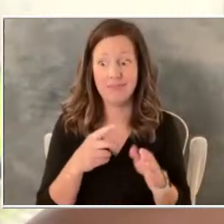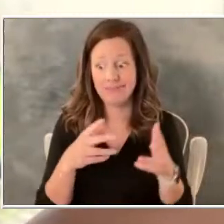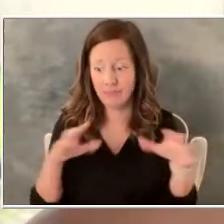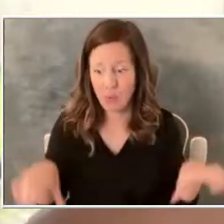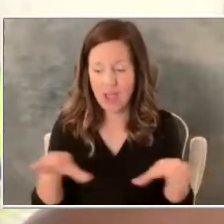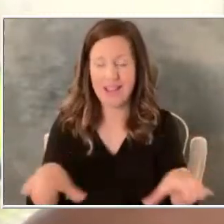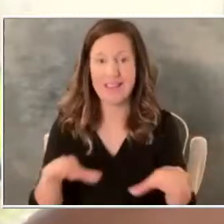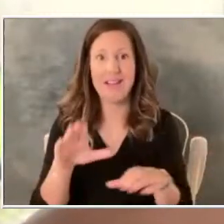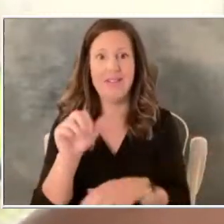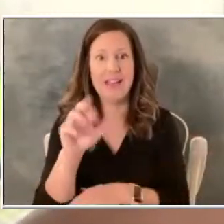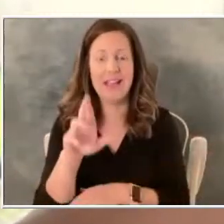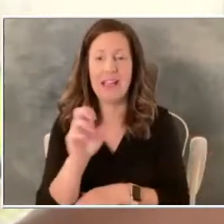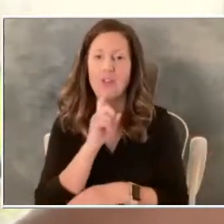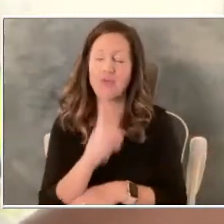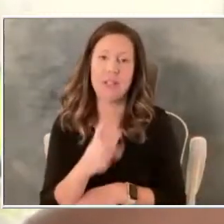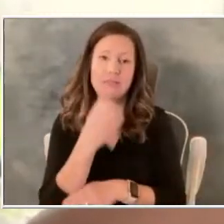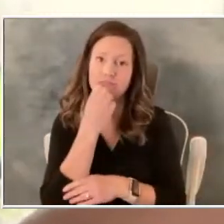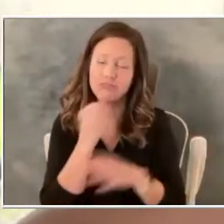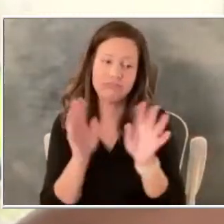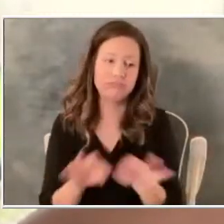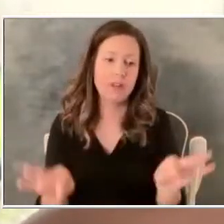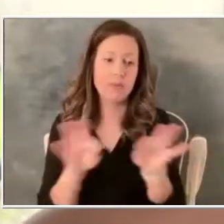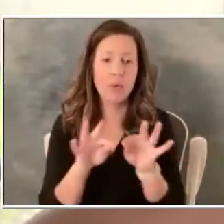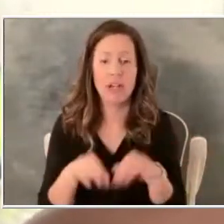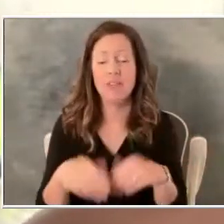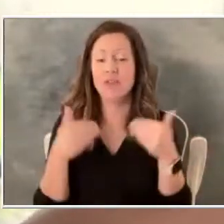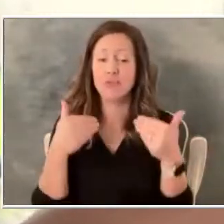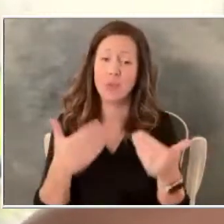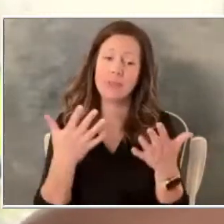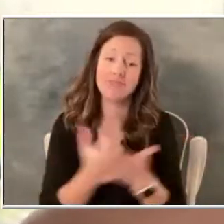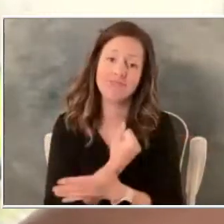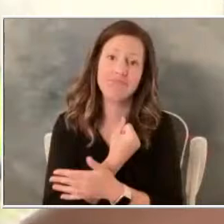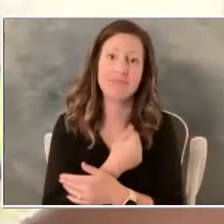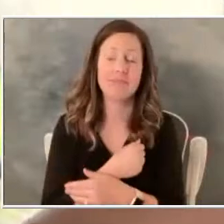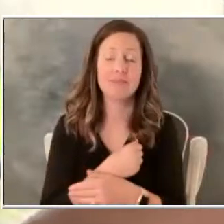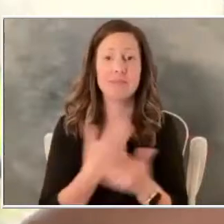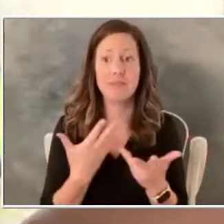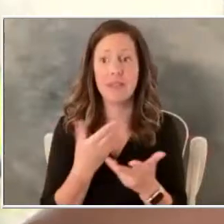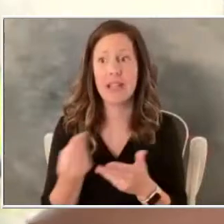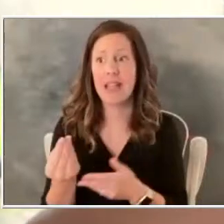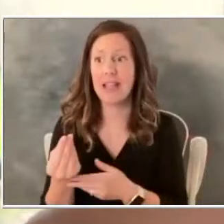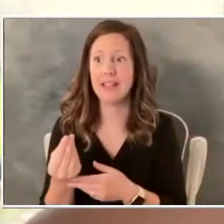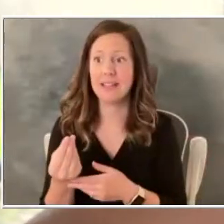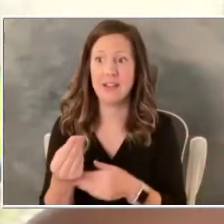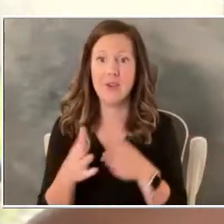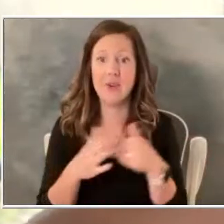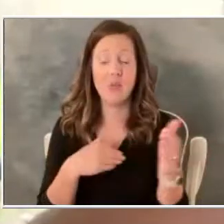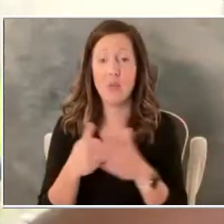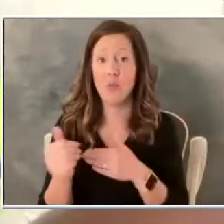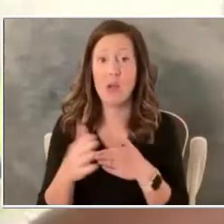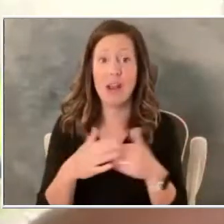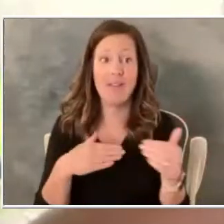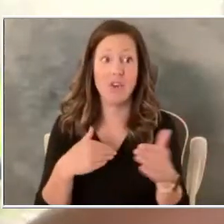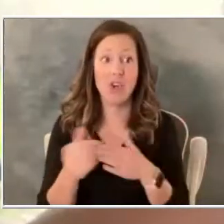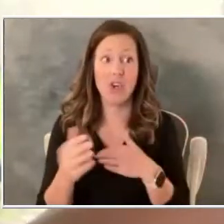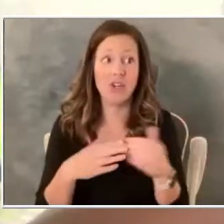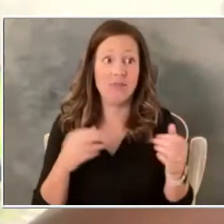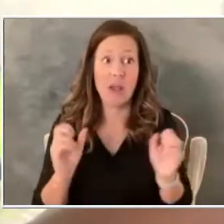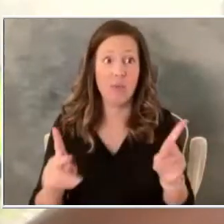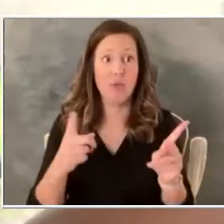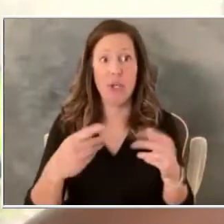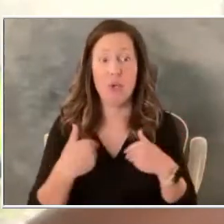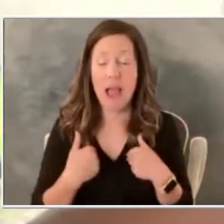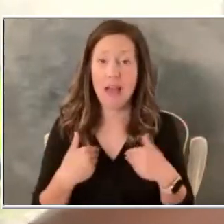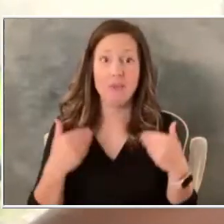also just take advantage of that, be proactive and take whatever small step that you can take to